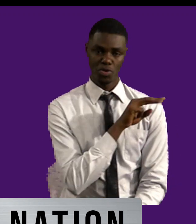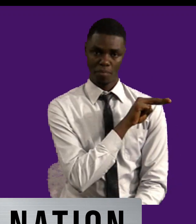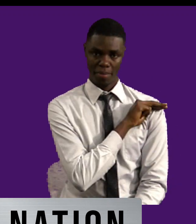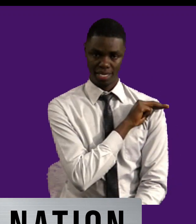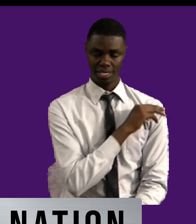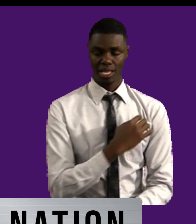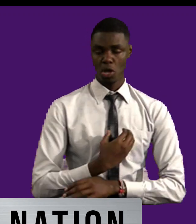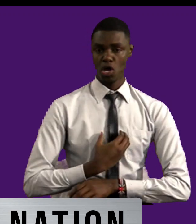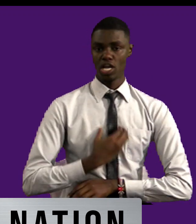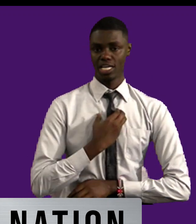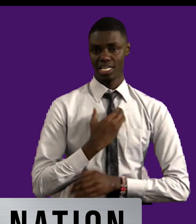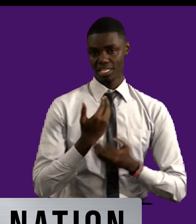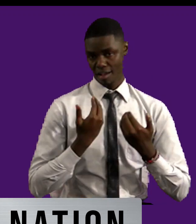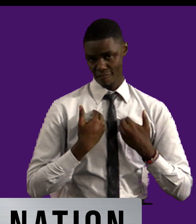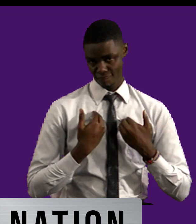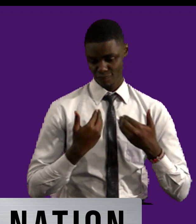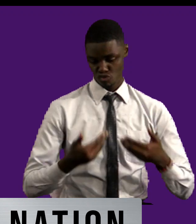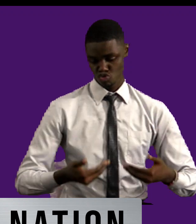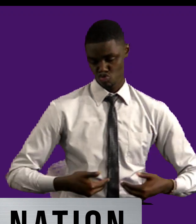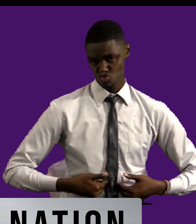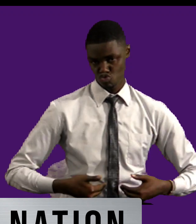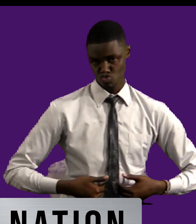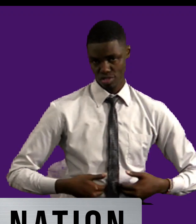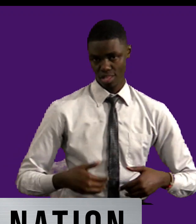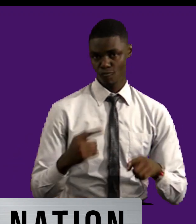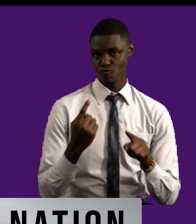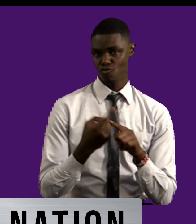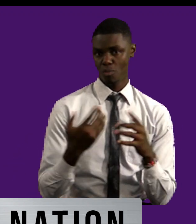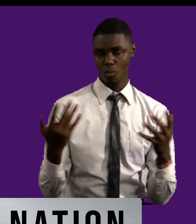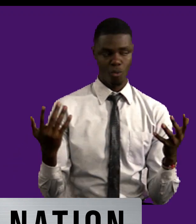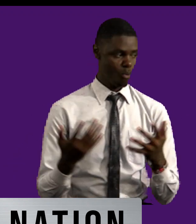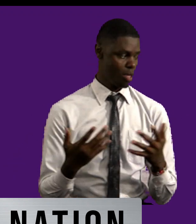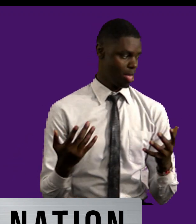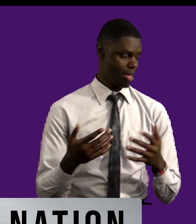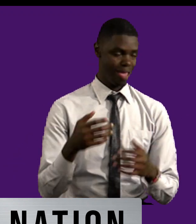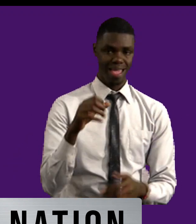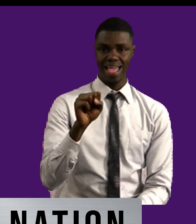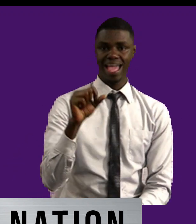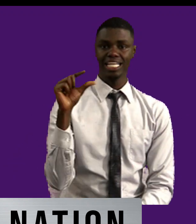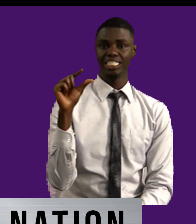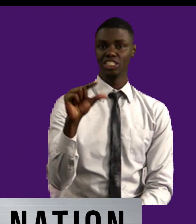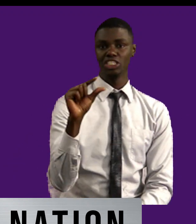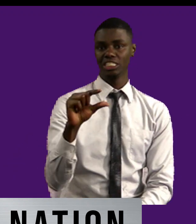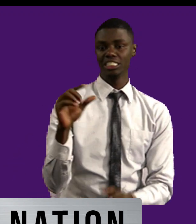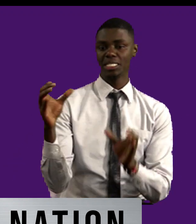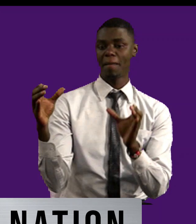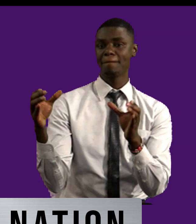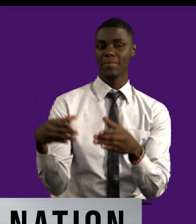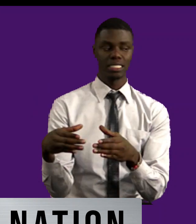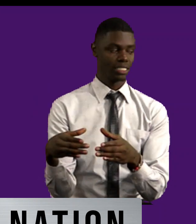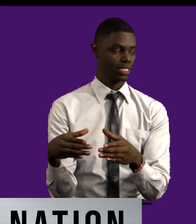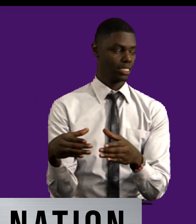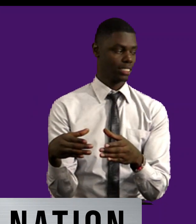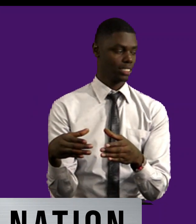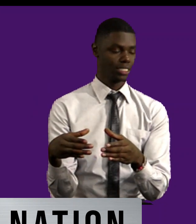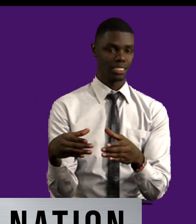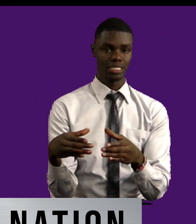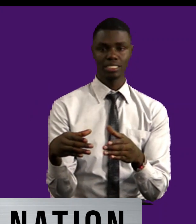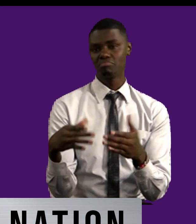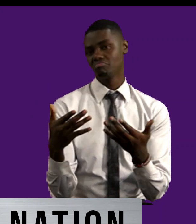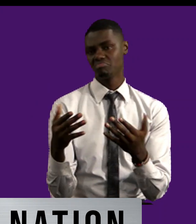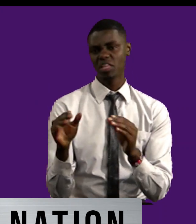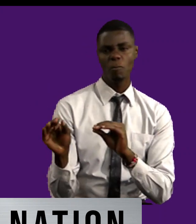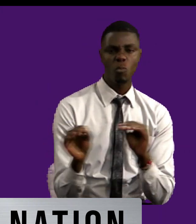have a guest, a youth from the SG's party. Yeah, is it a party or a movement?